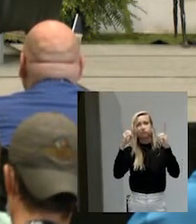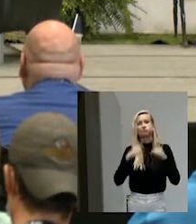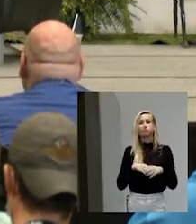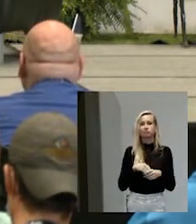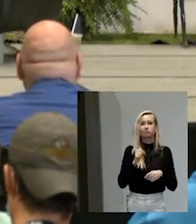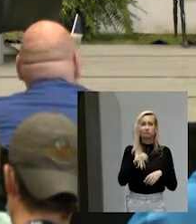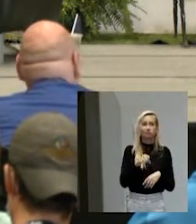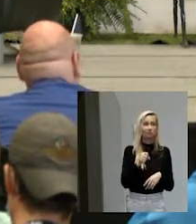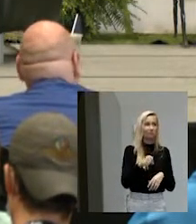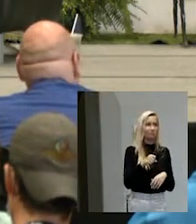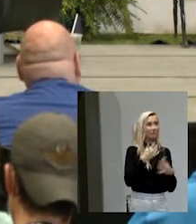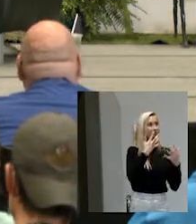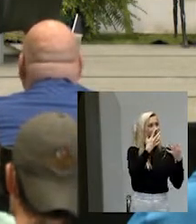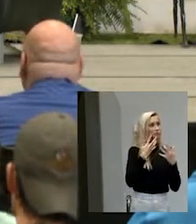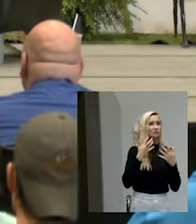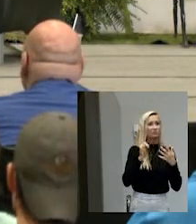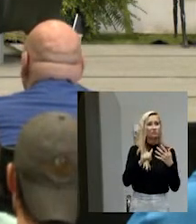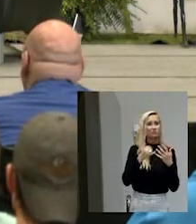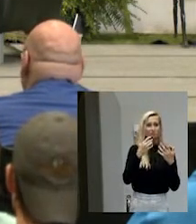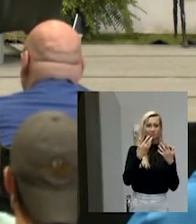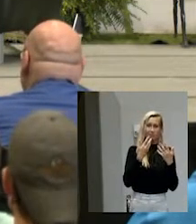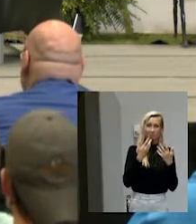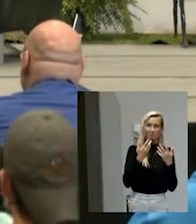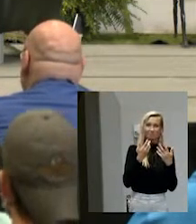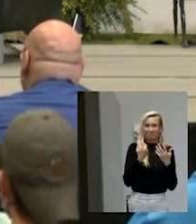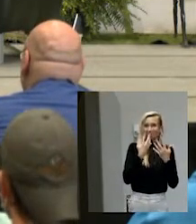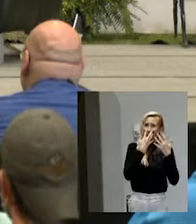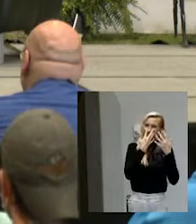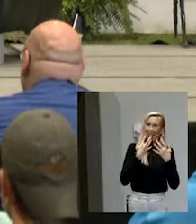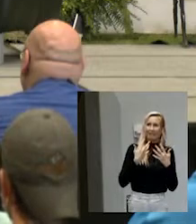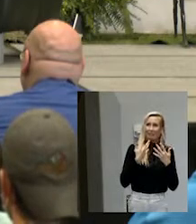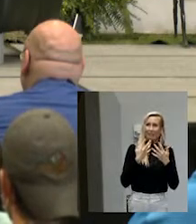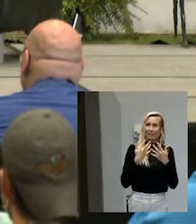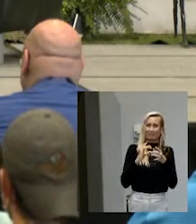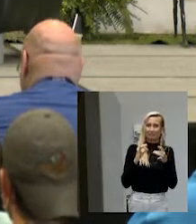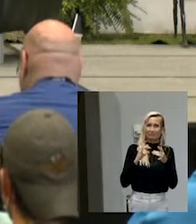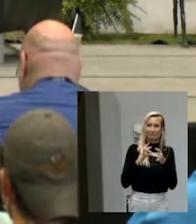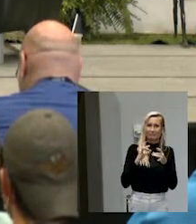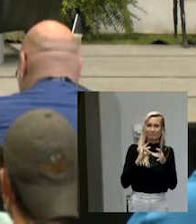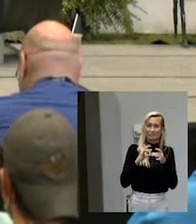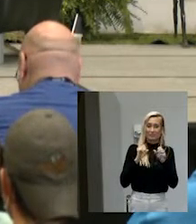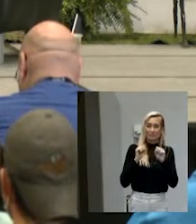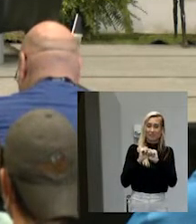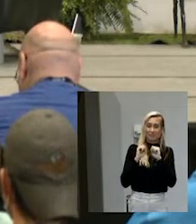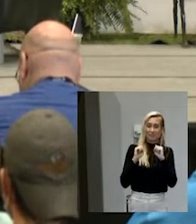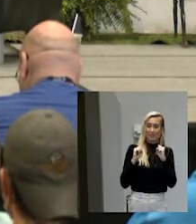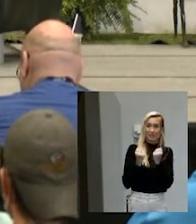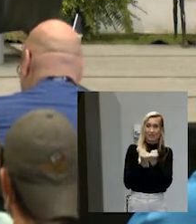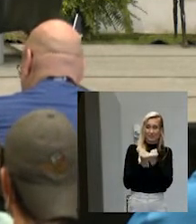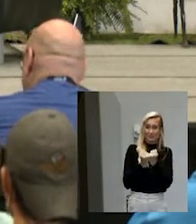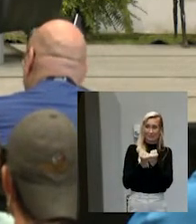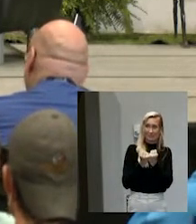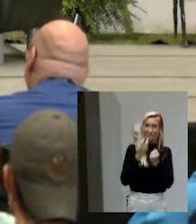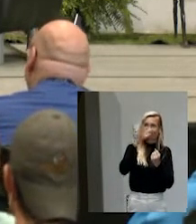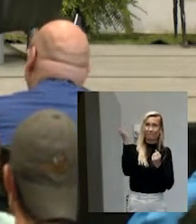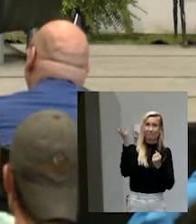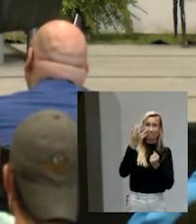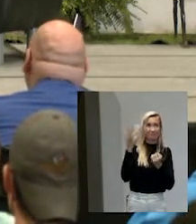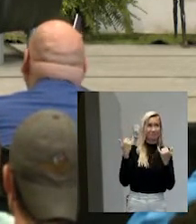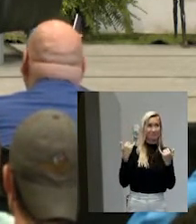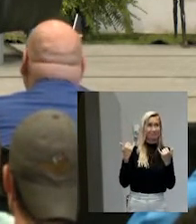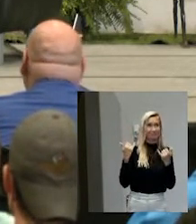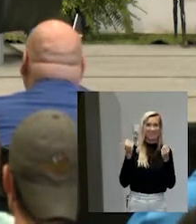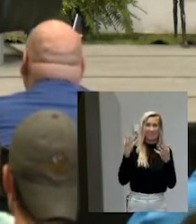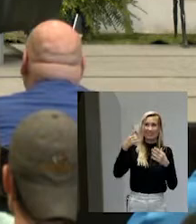that's unfortunately the sad part about, just kind of a sad commentary on the society that we live in, is that a lot of people aren't